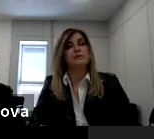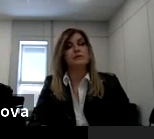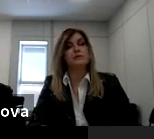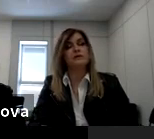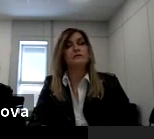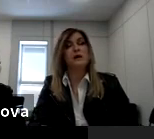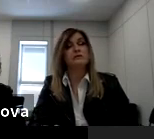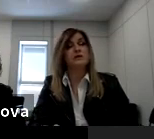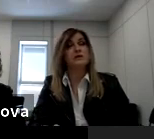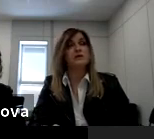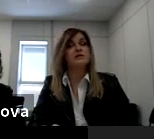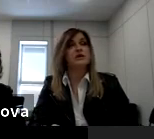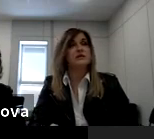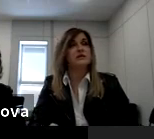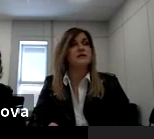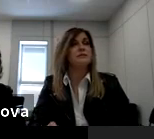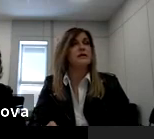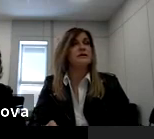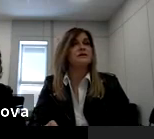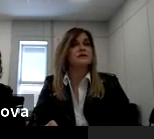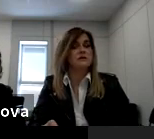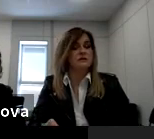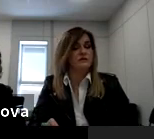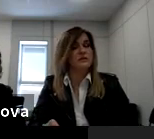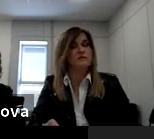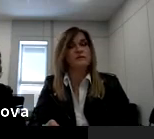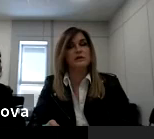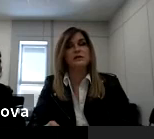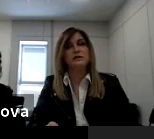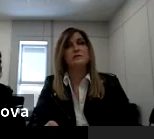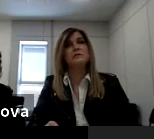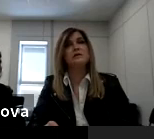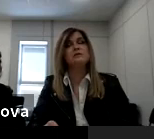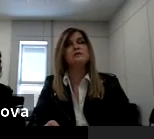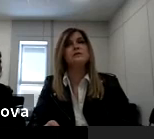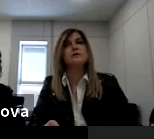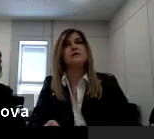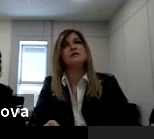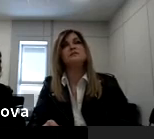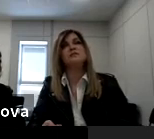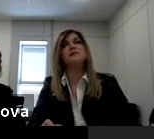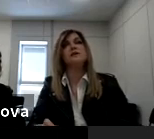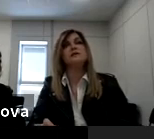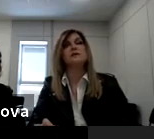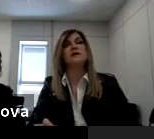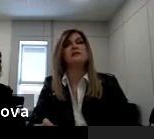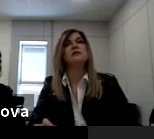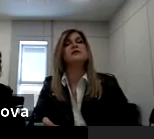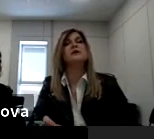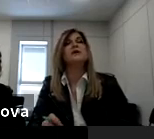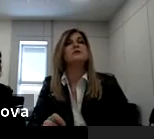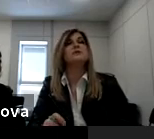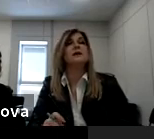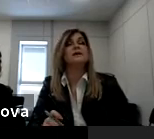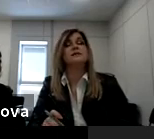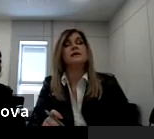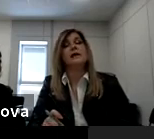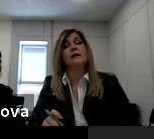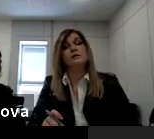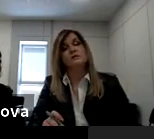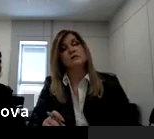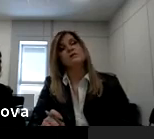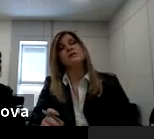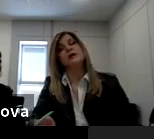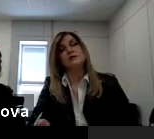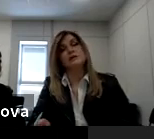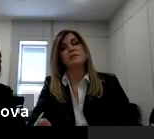from the point of view of mounting and adjusting, because first of all, it is dimmable. So you can dim the lighting effect on site.